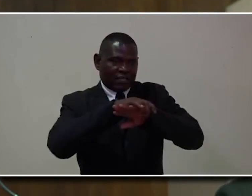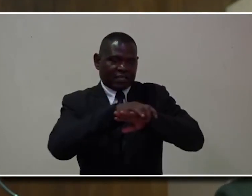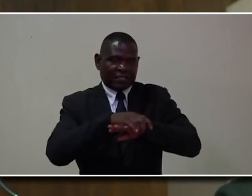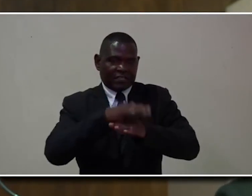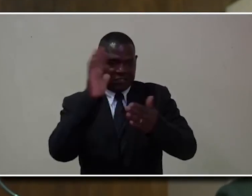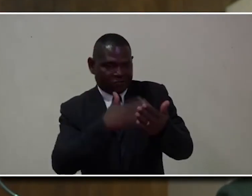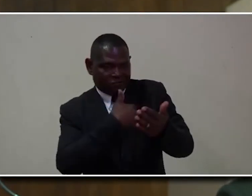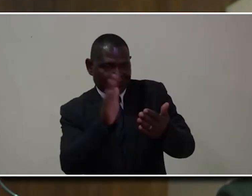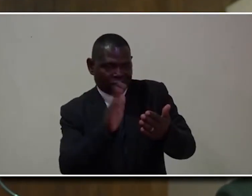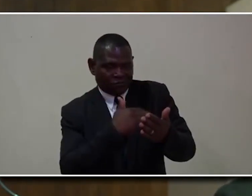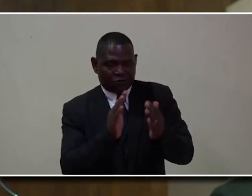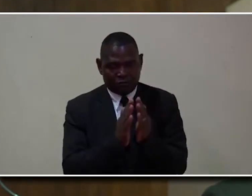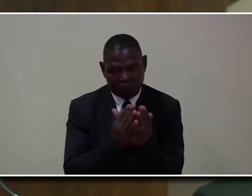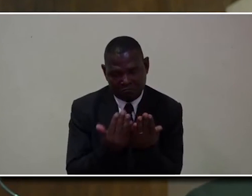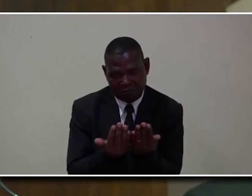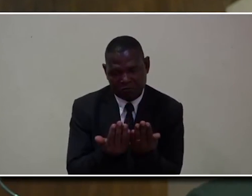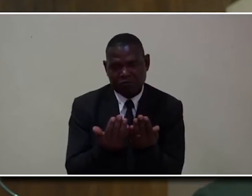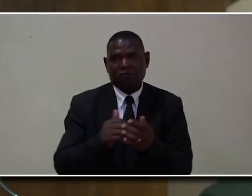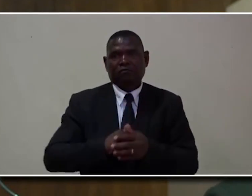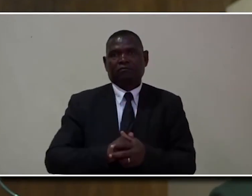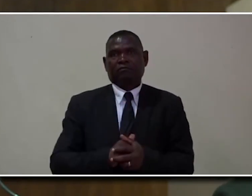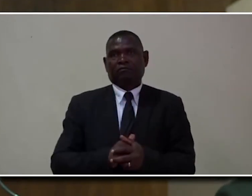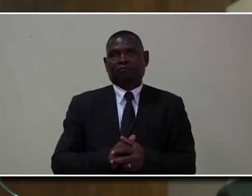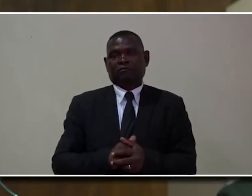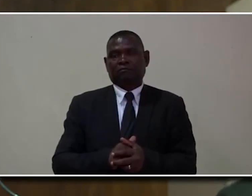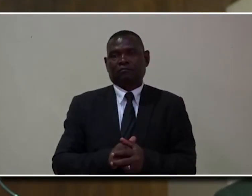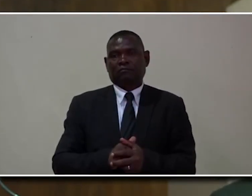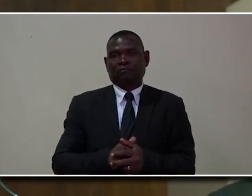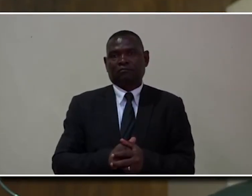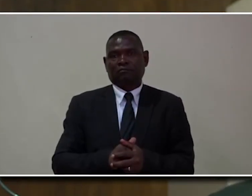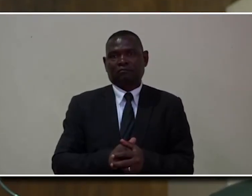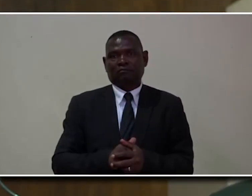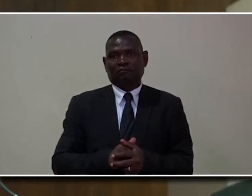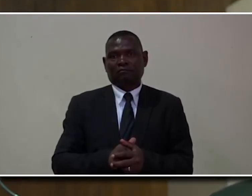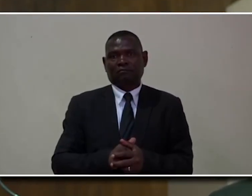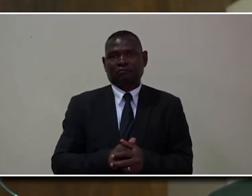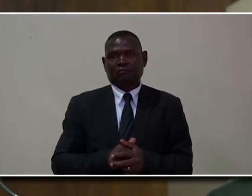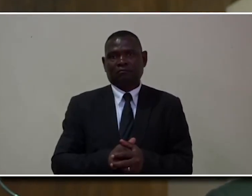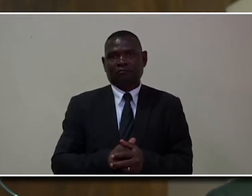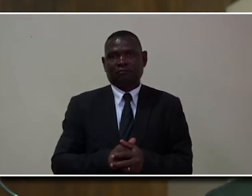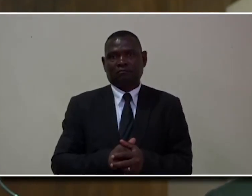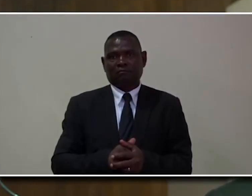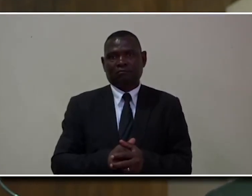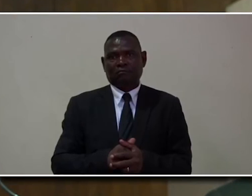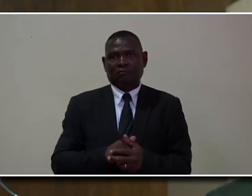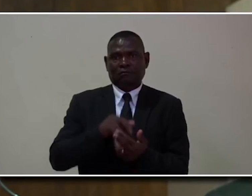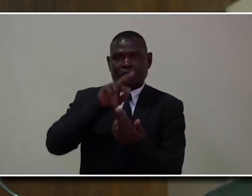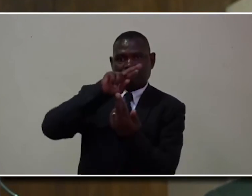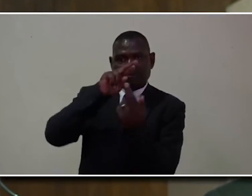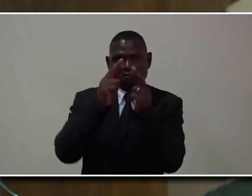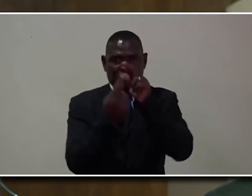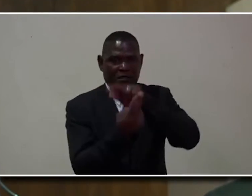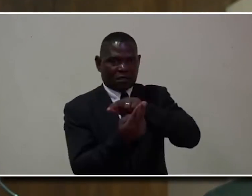365 mu kabuku kathu ka Chingerezi kasopano. The hymn of repentance is I Want